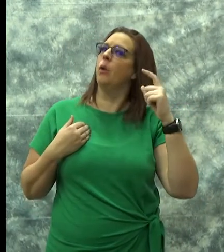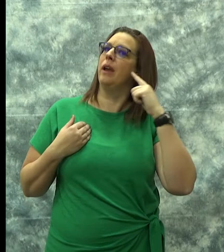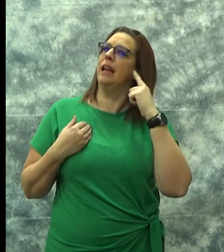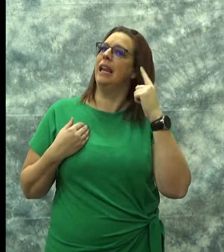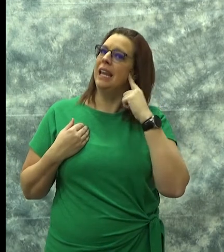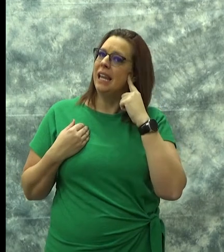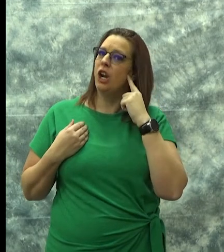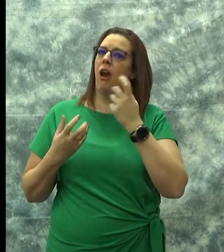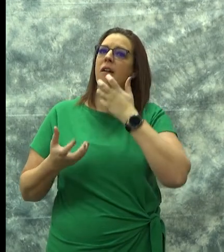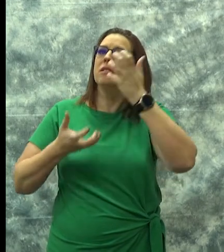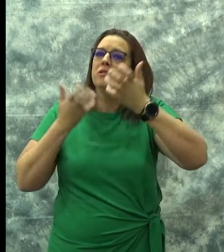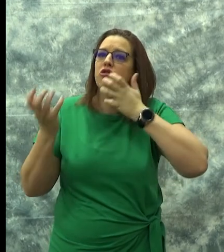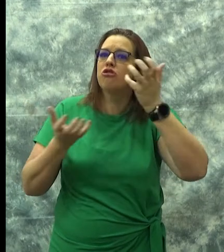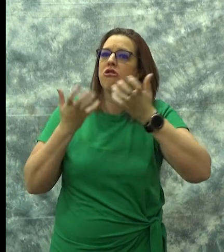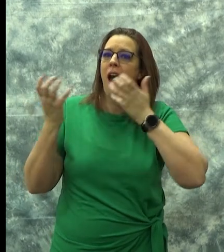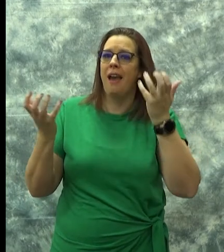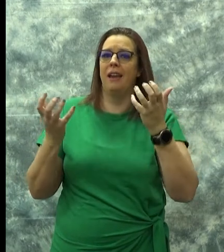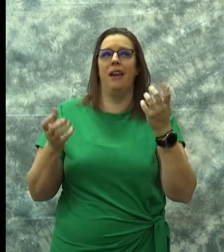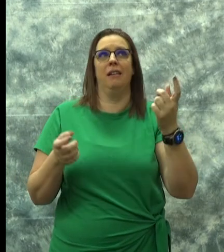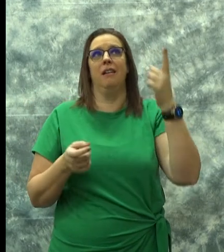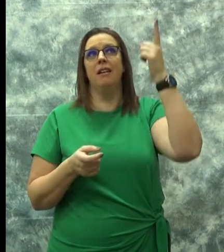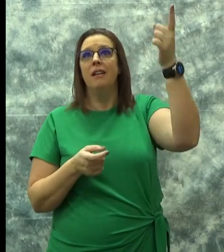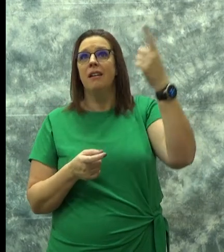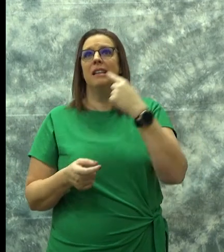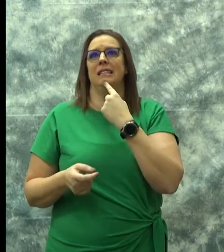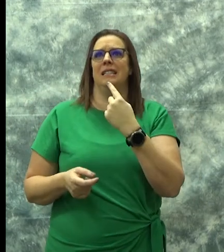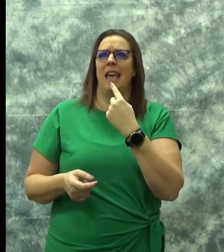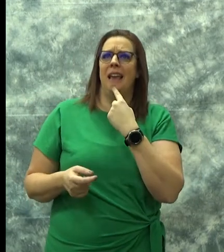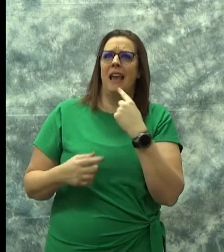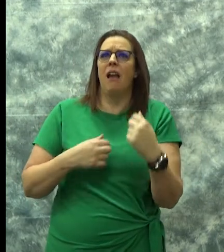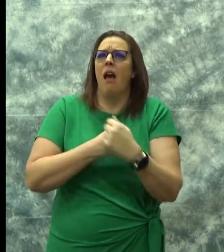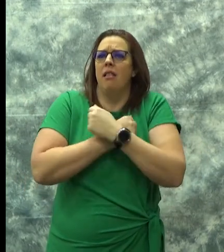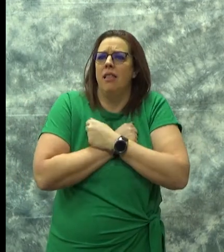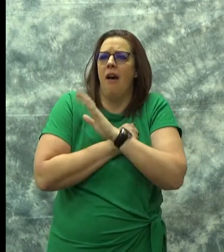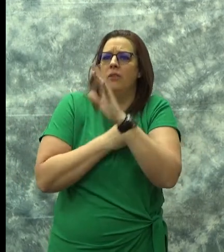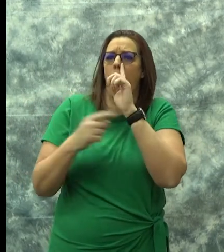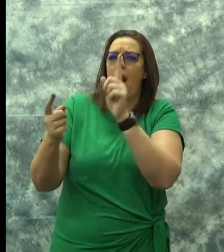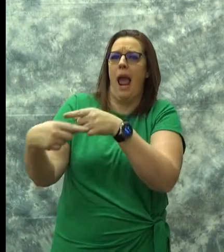time saying, love your enemies and bless them